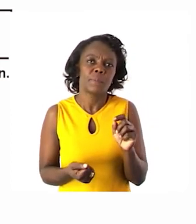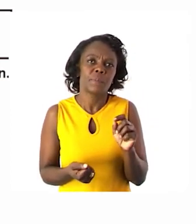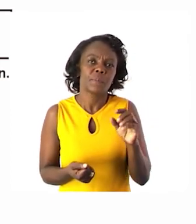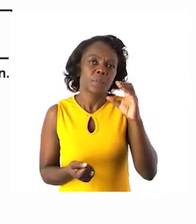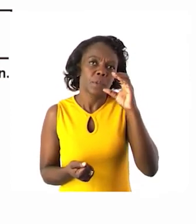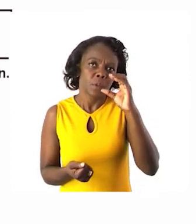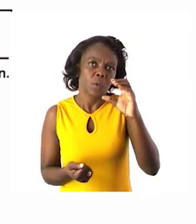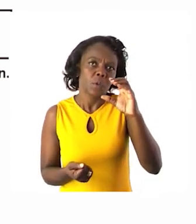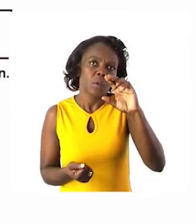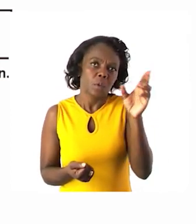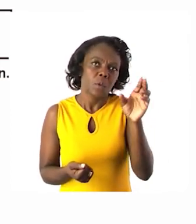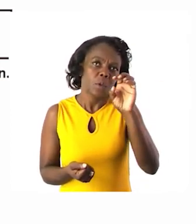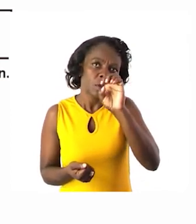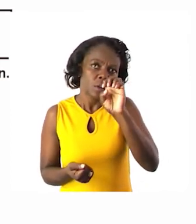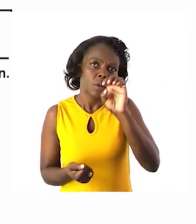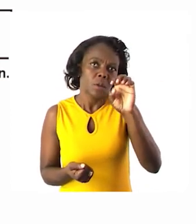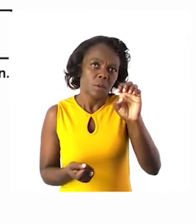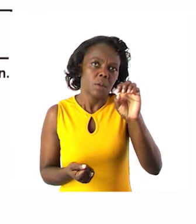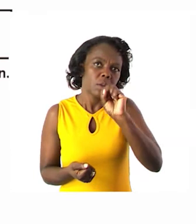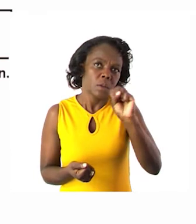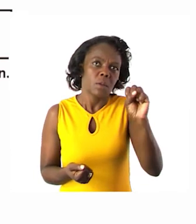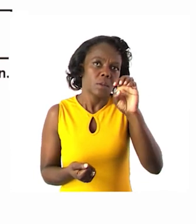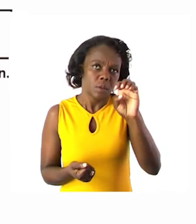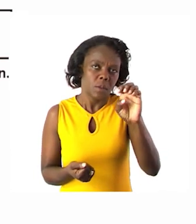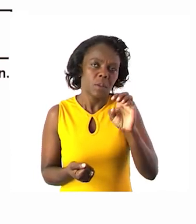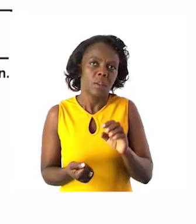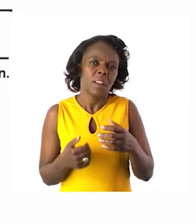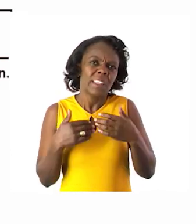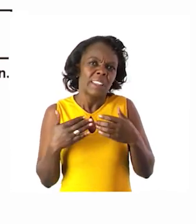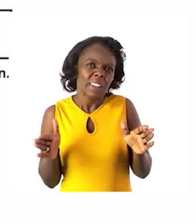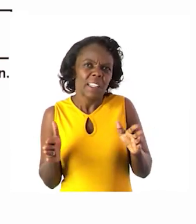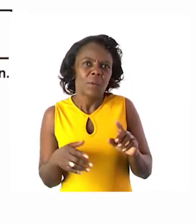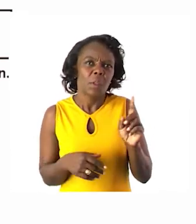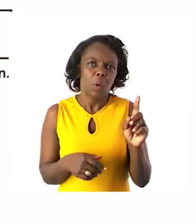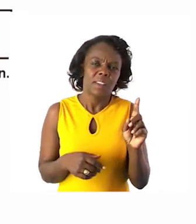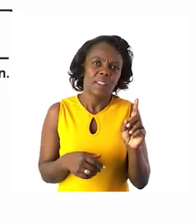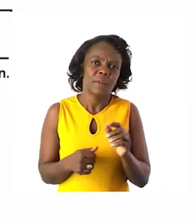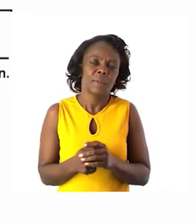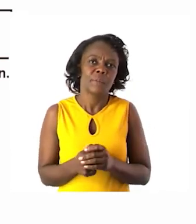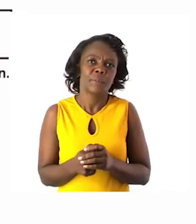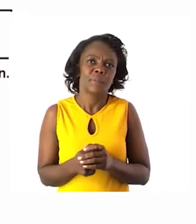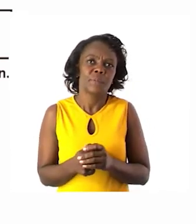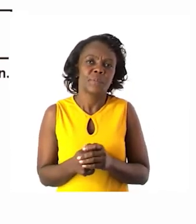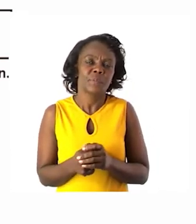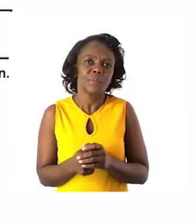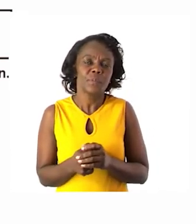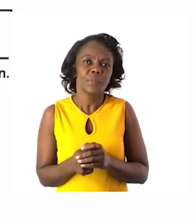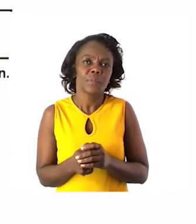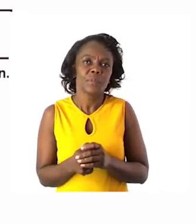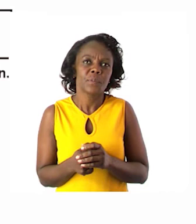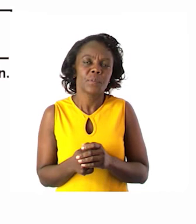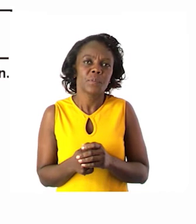a cheese. Is a cheese starting with a k and a sh sound, or is it a s and a sh